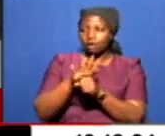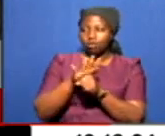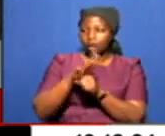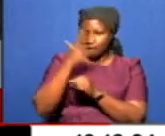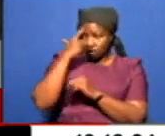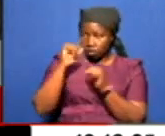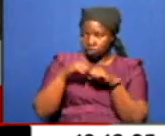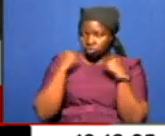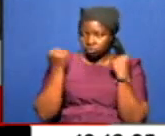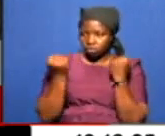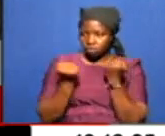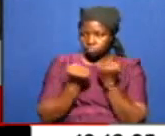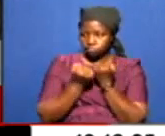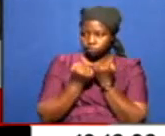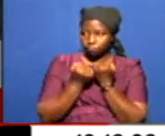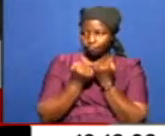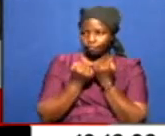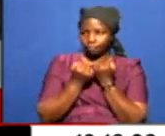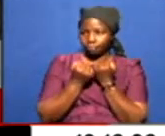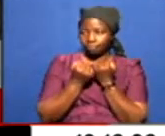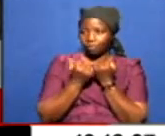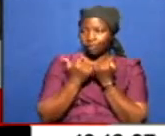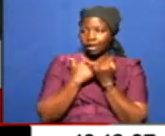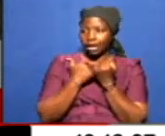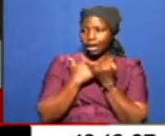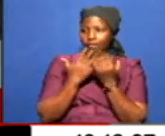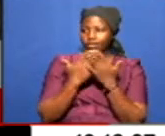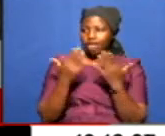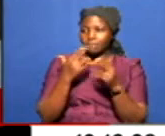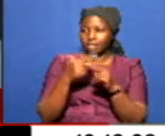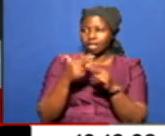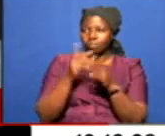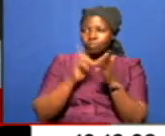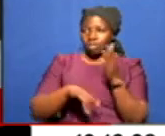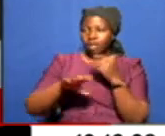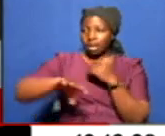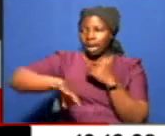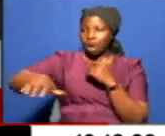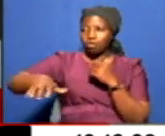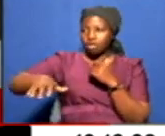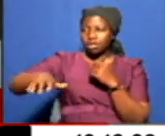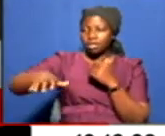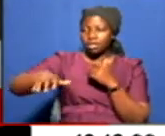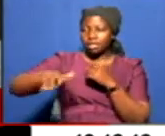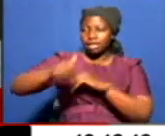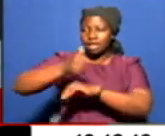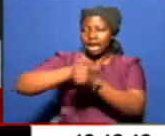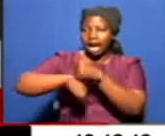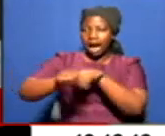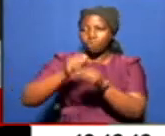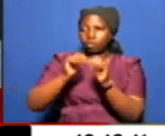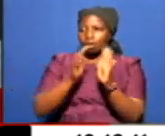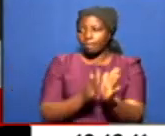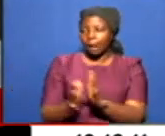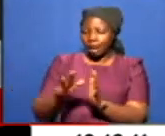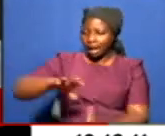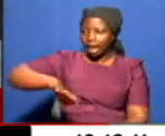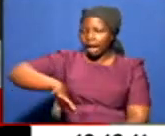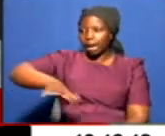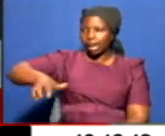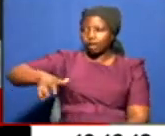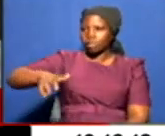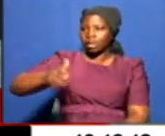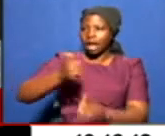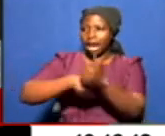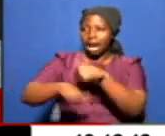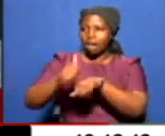society. There is what we call the county action plans. Mm-hmm. The county action plans are driven by the governors and